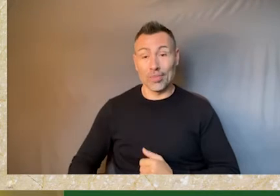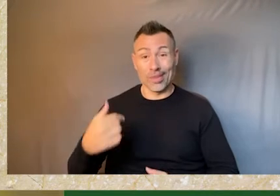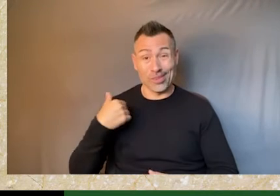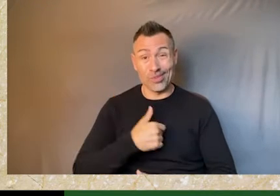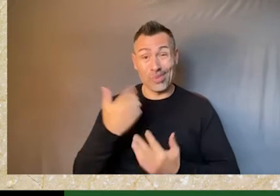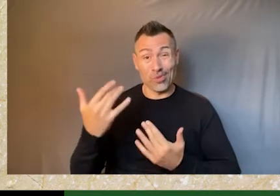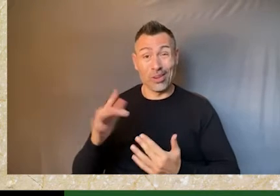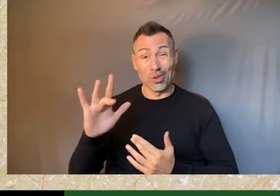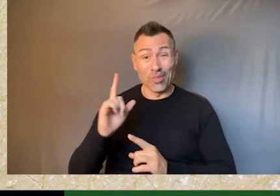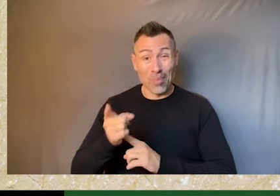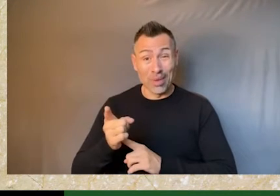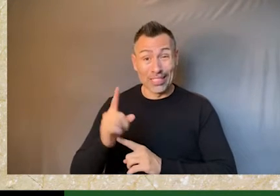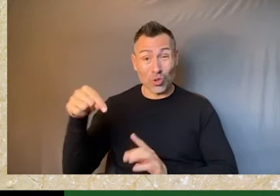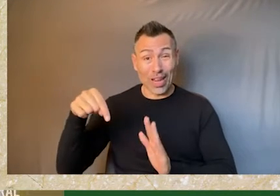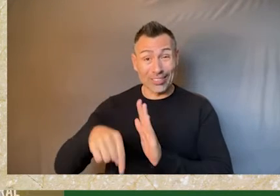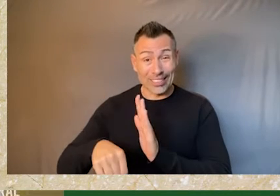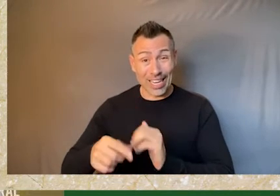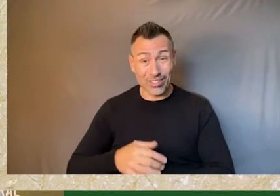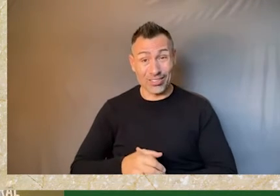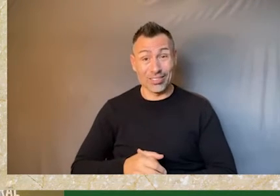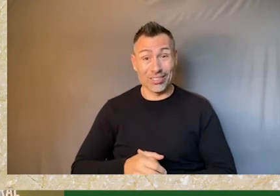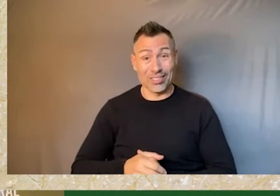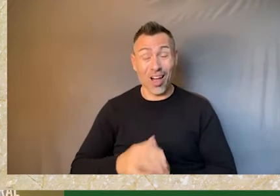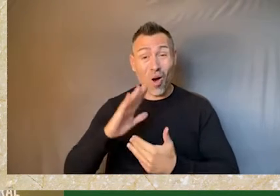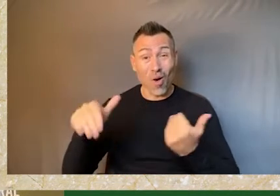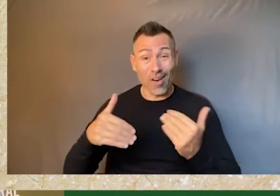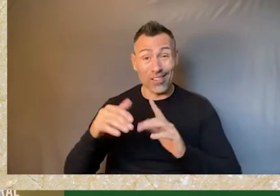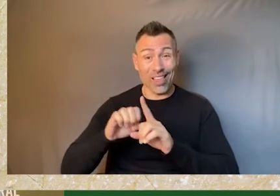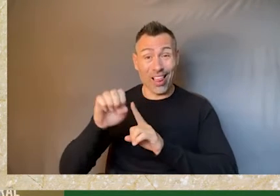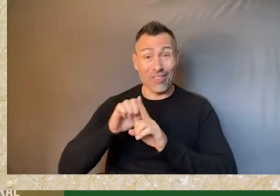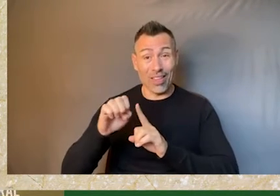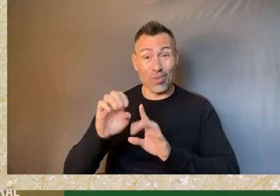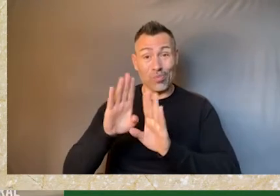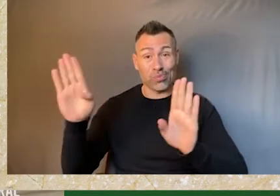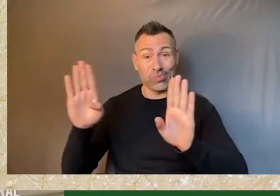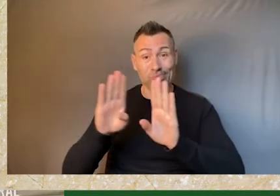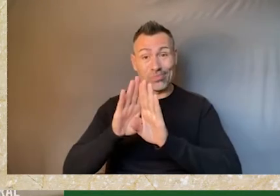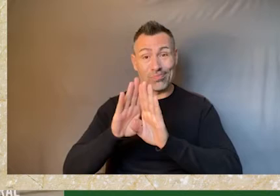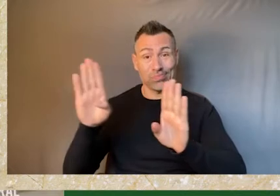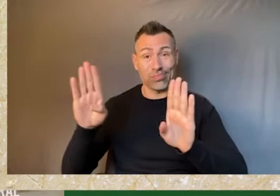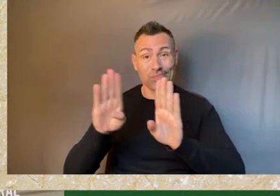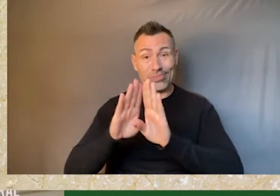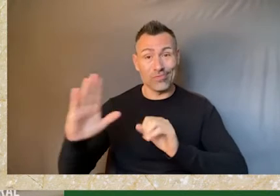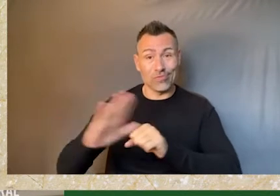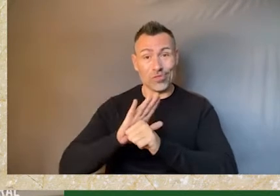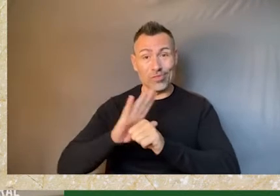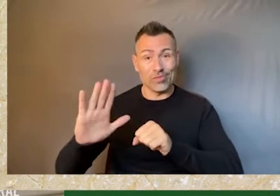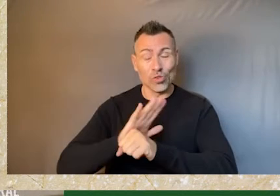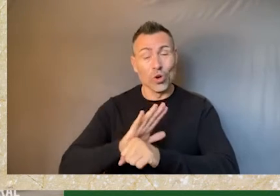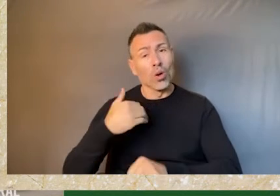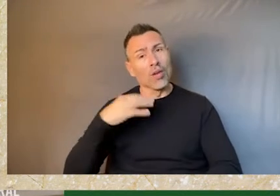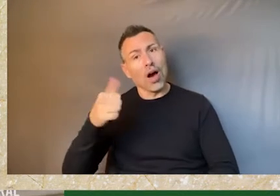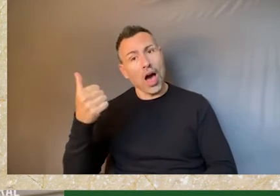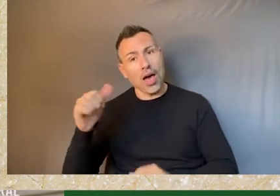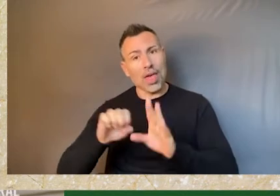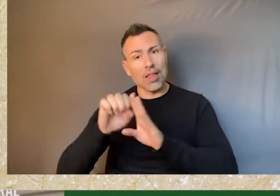25 minutes now. All of the elevators that have come by have been full. No, there's other elevators in this